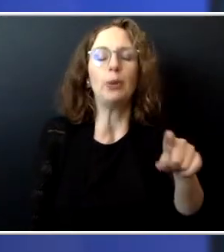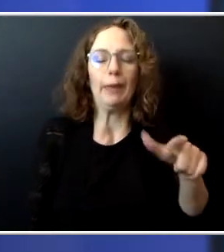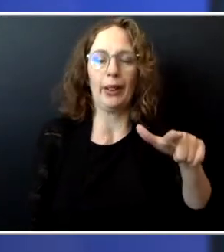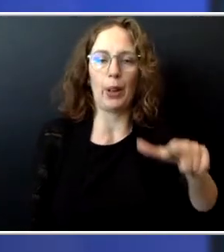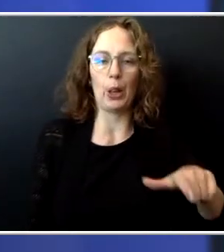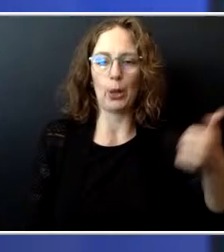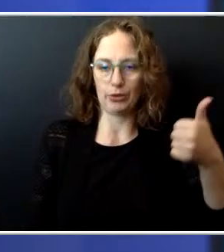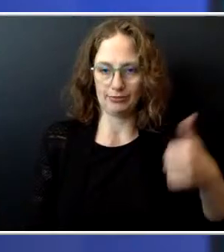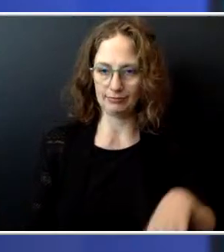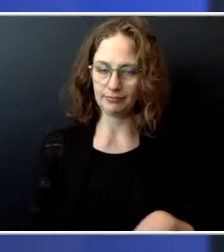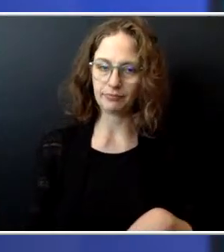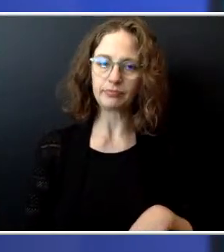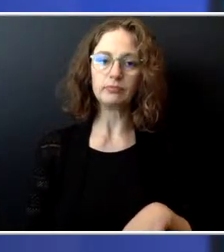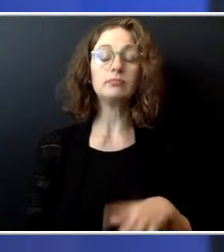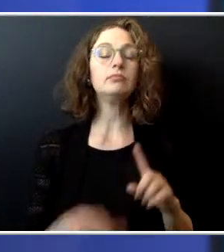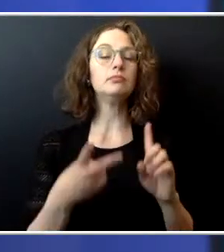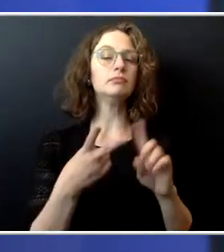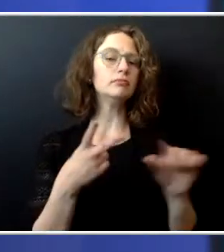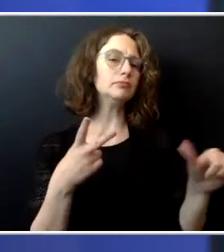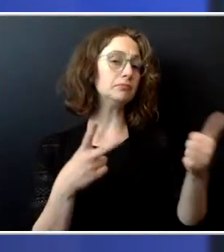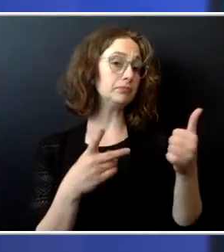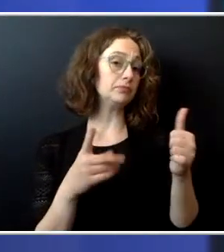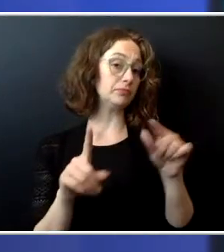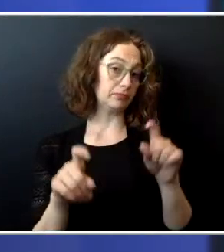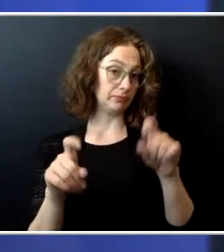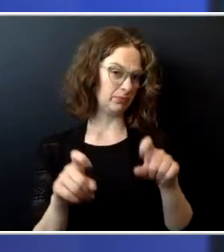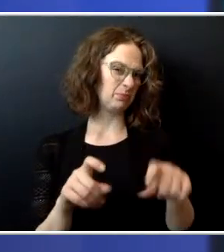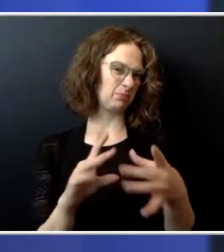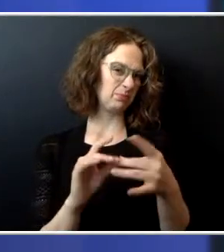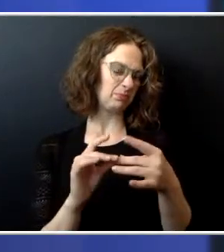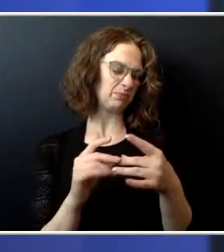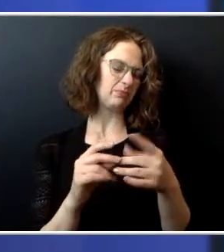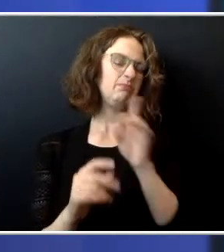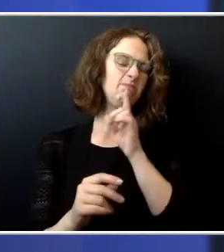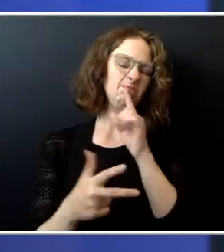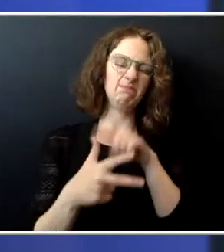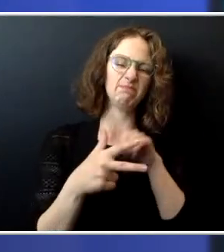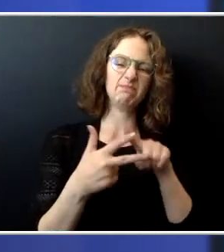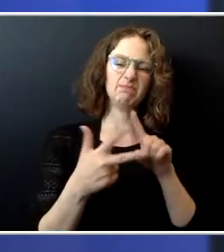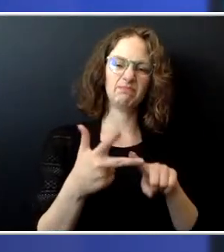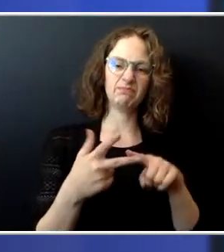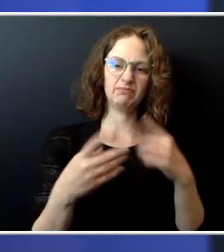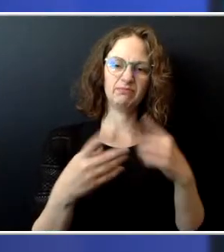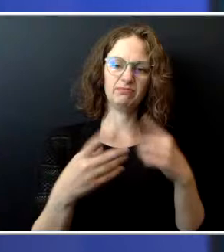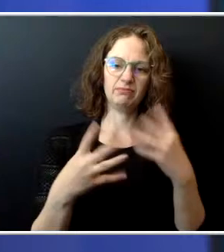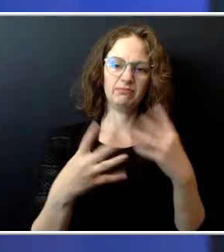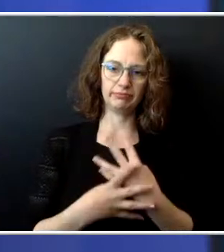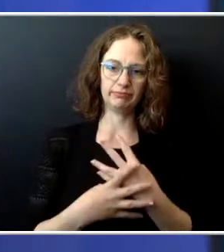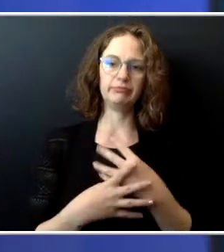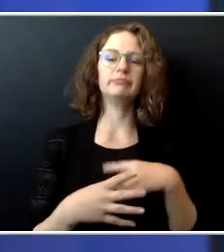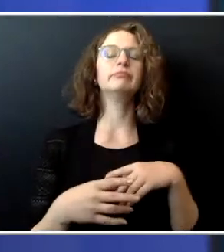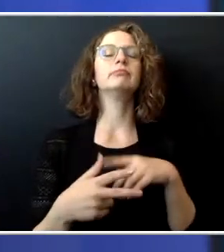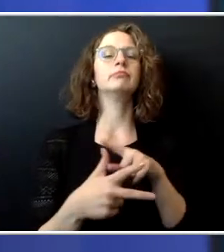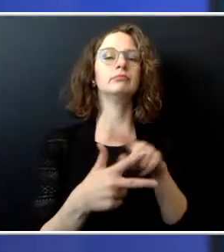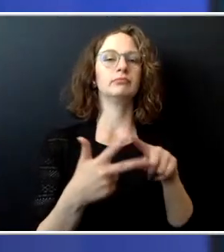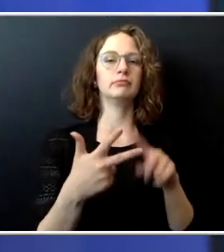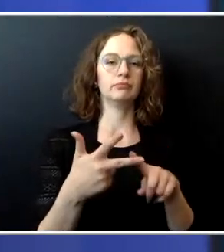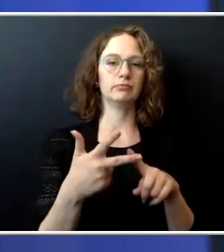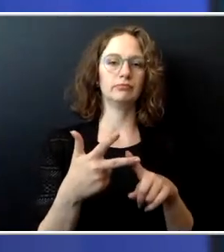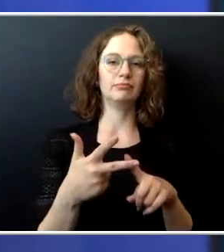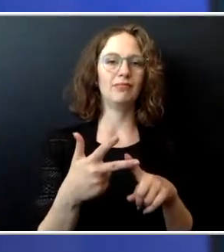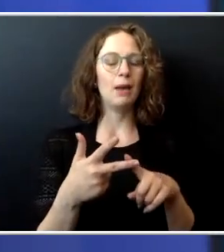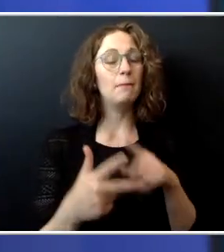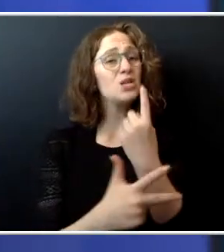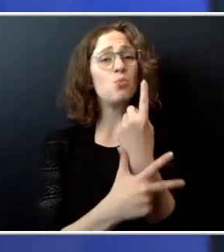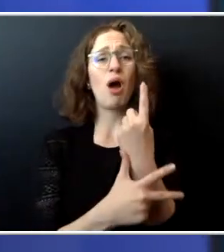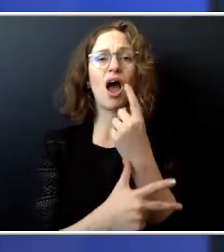Another test that worth mentioning, so there's 3 screening tests. The reason we have 3 is none of that are good enough just to have one, and